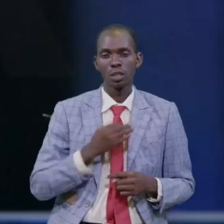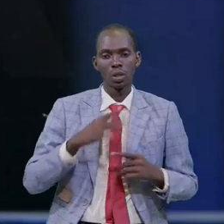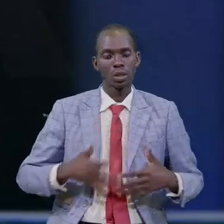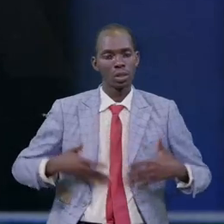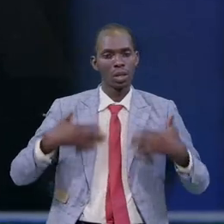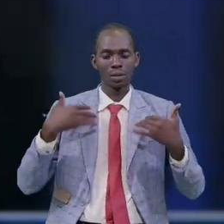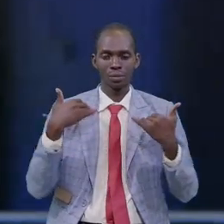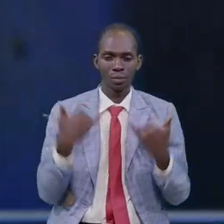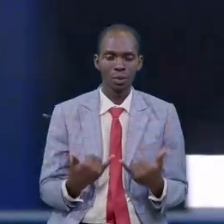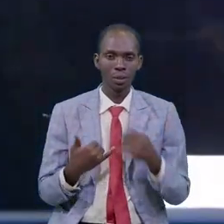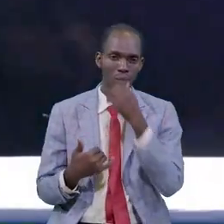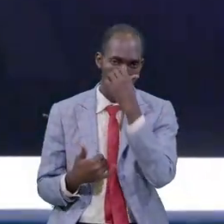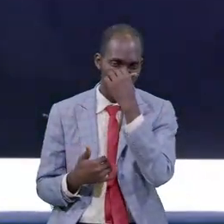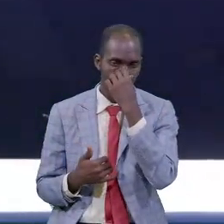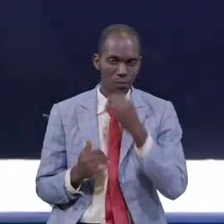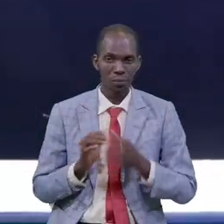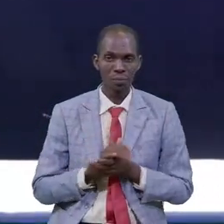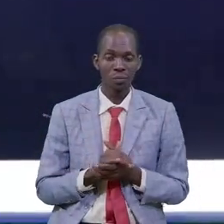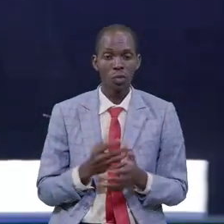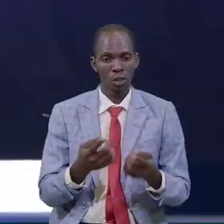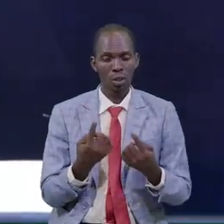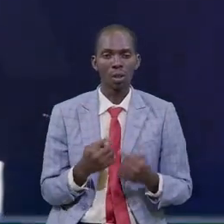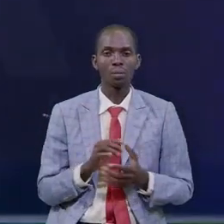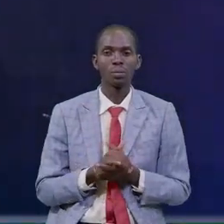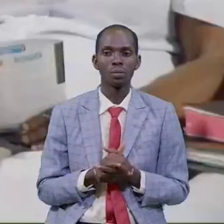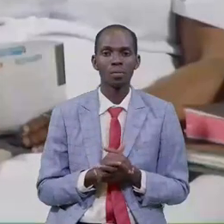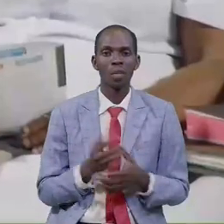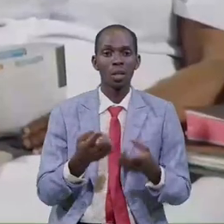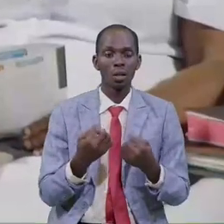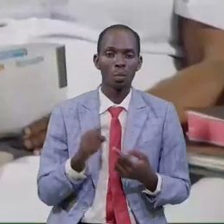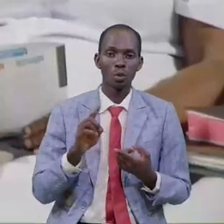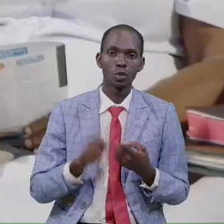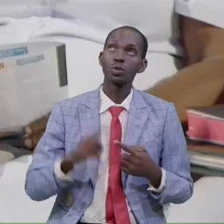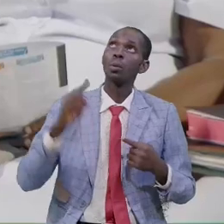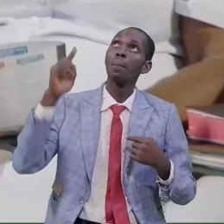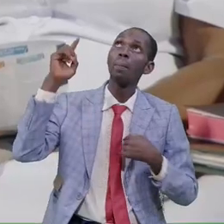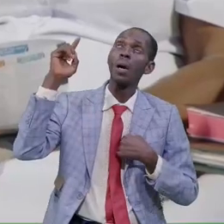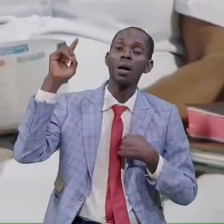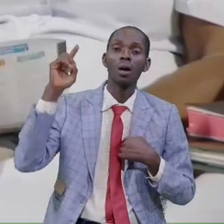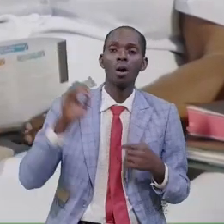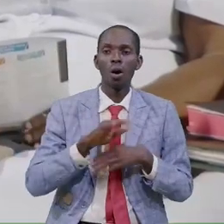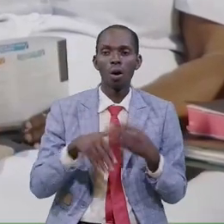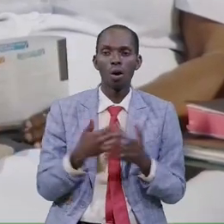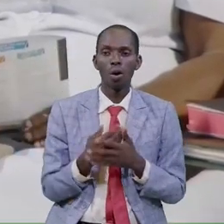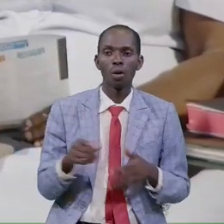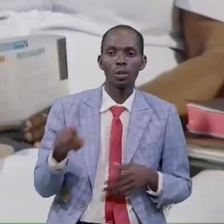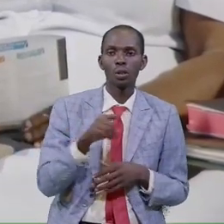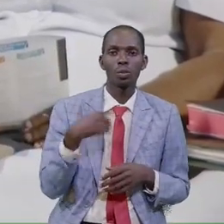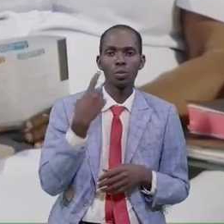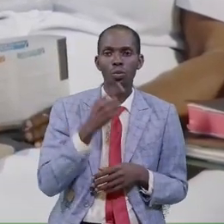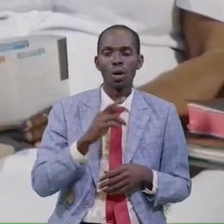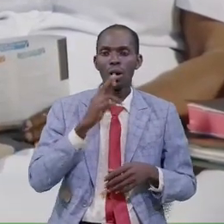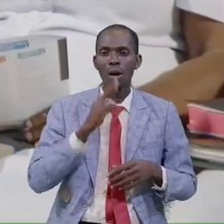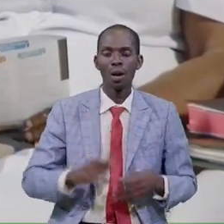votre cœur maintenant. Come. Unto me, all you labor and are heavy laden,